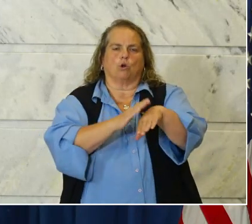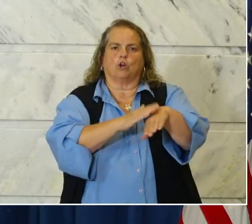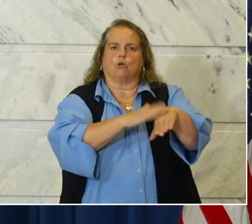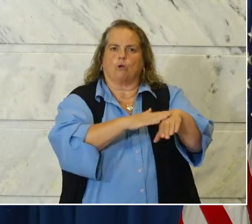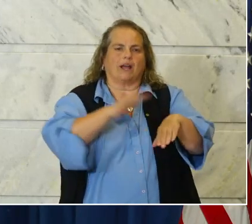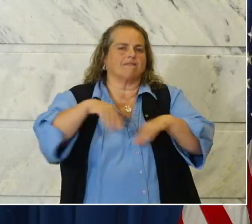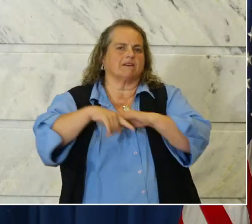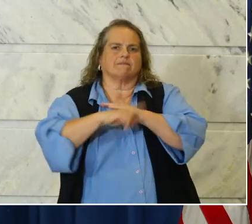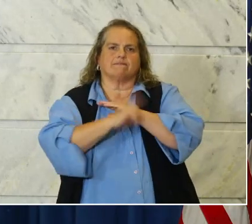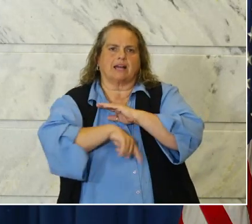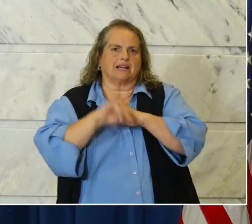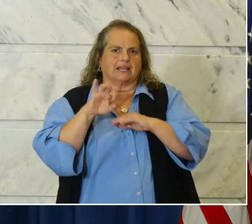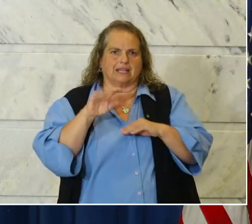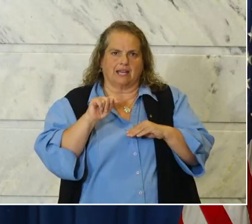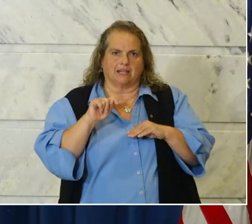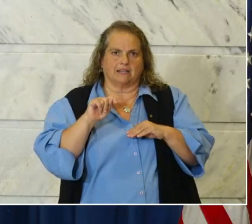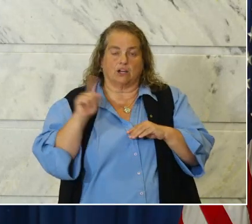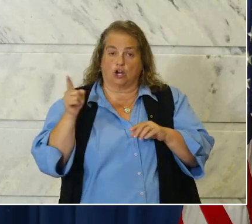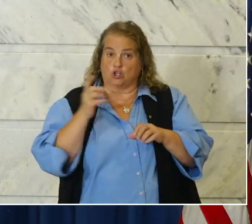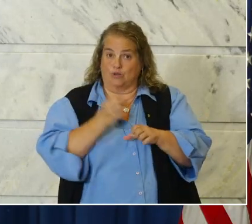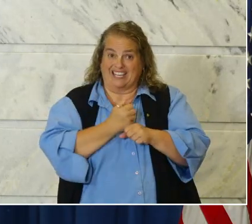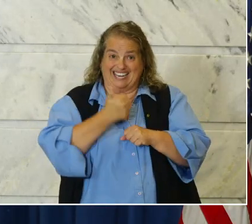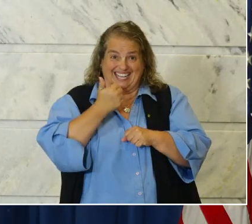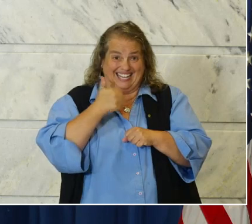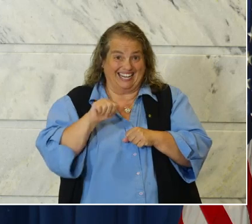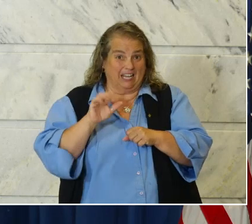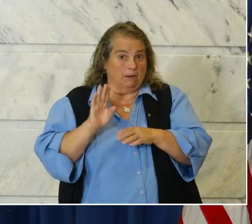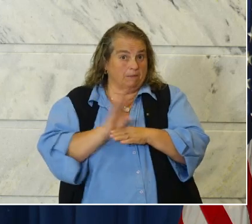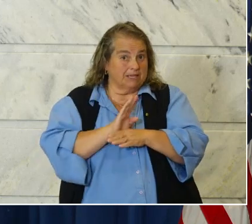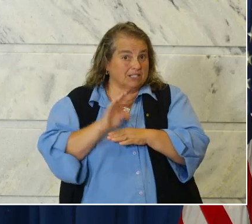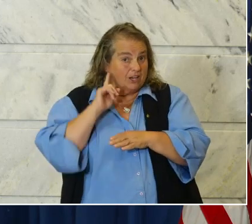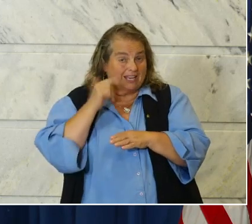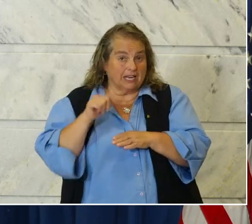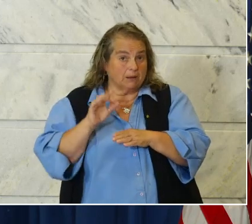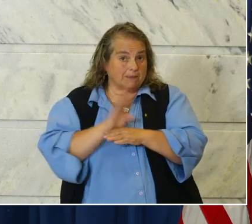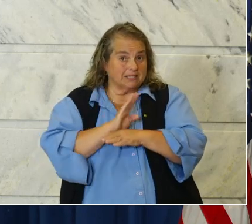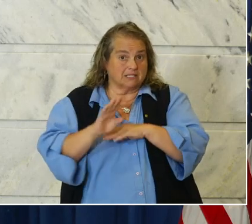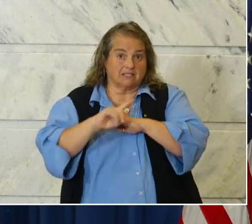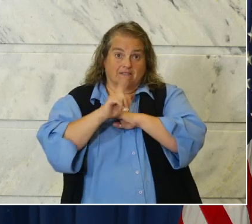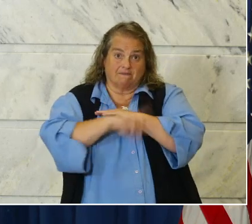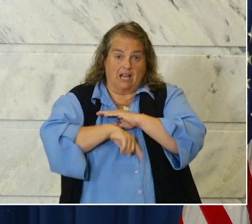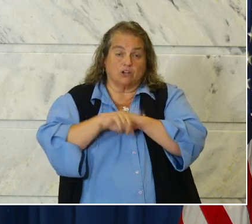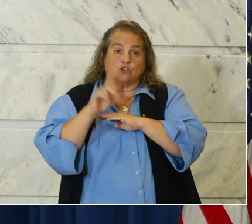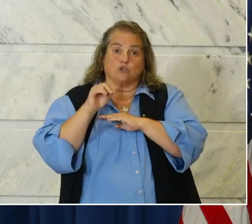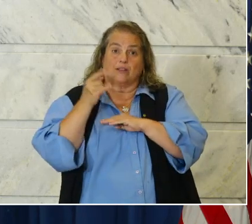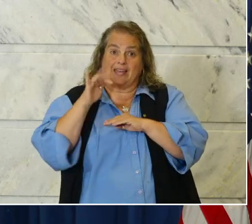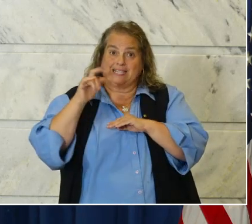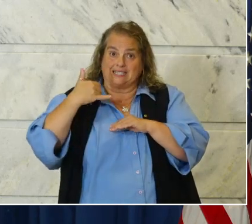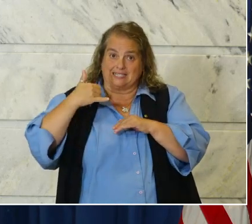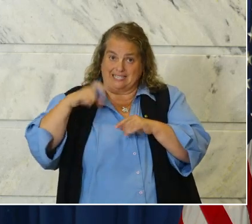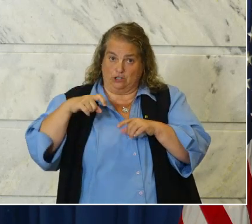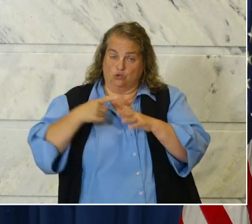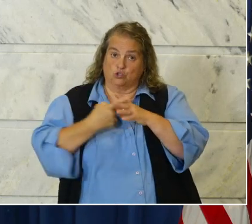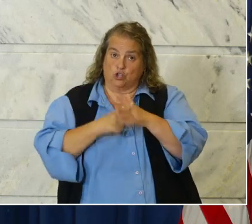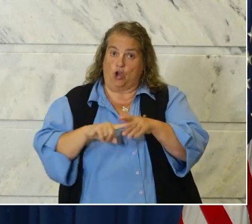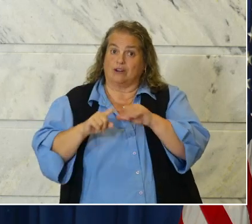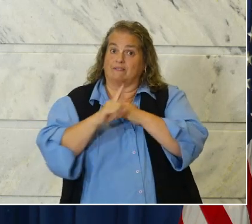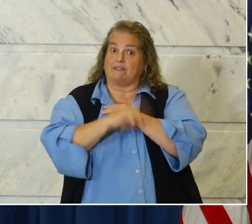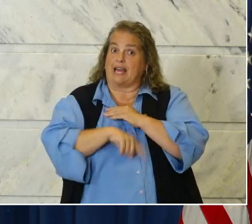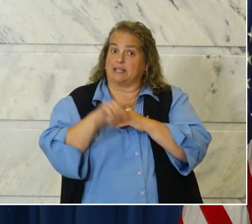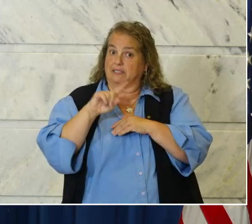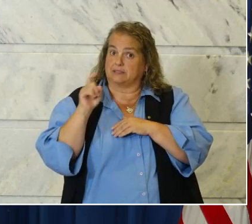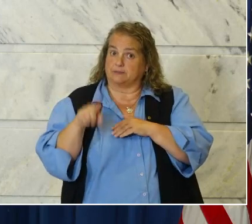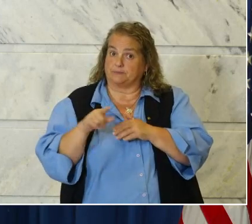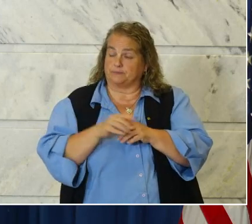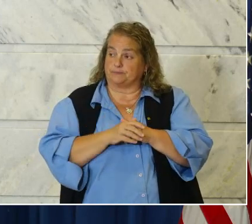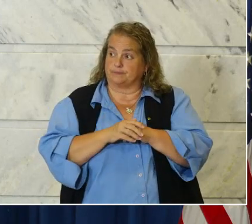here. Are you getting any reports in the state of businesses being fined, and do you think they need to start making that happen if they're not? Question